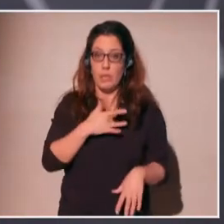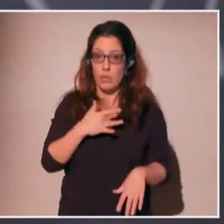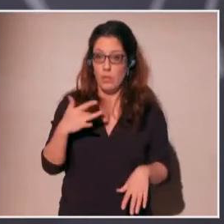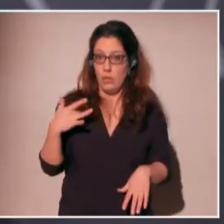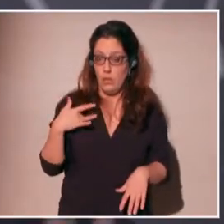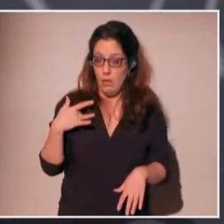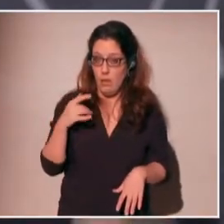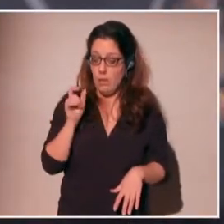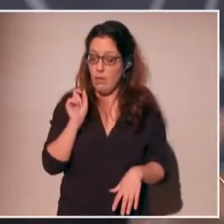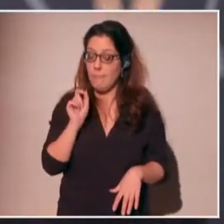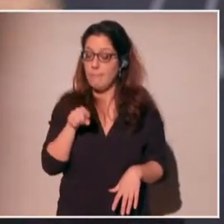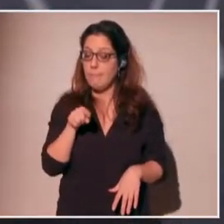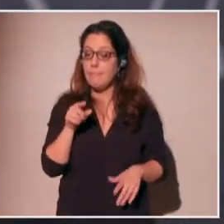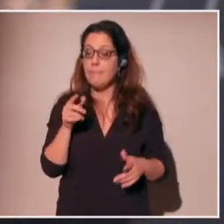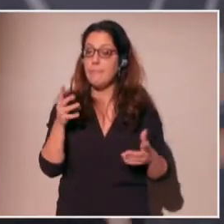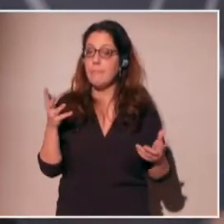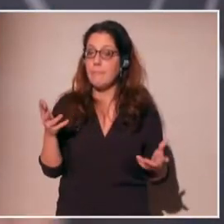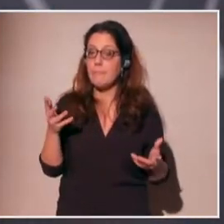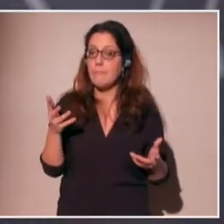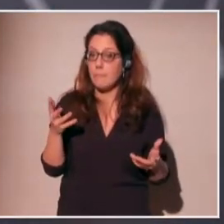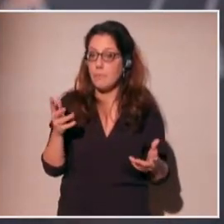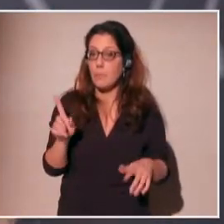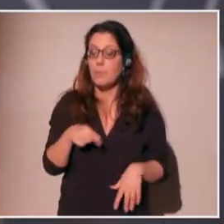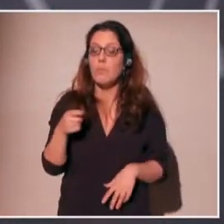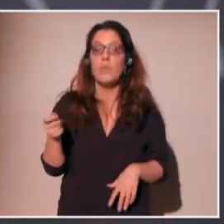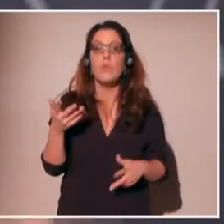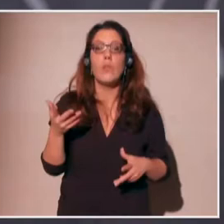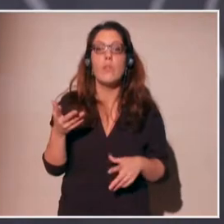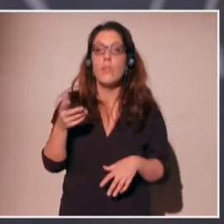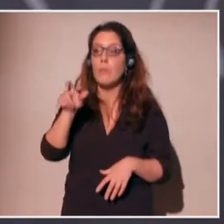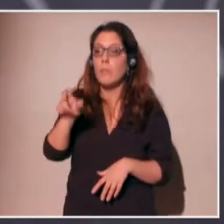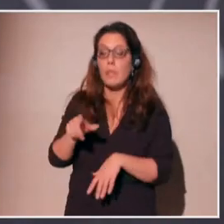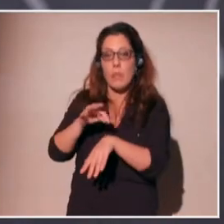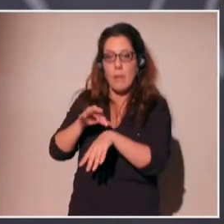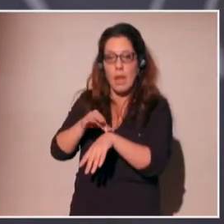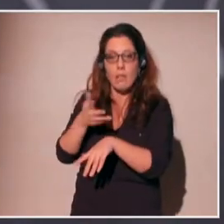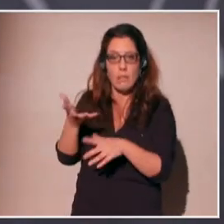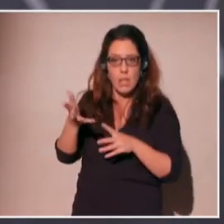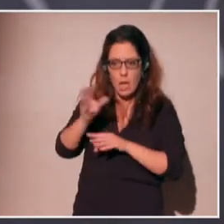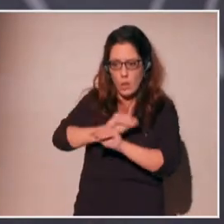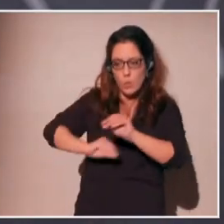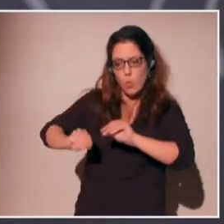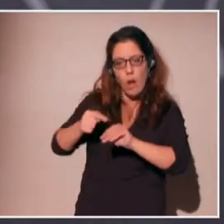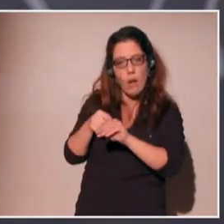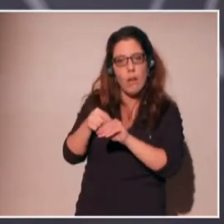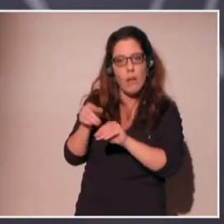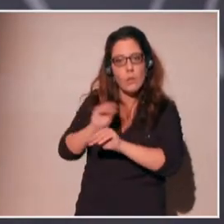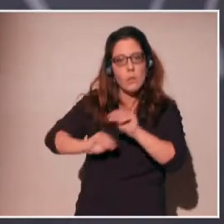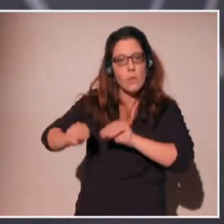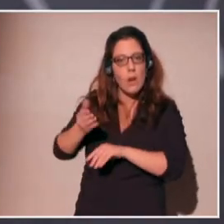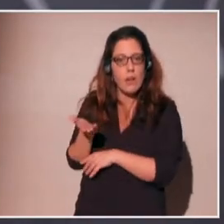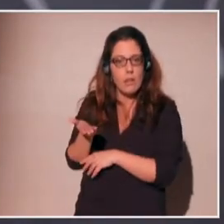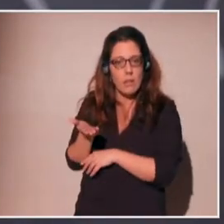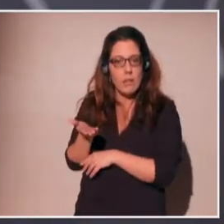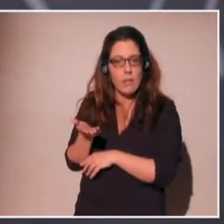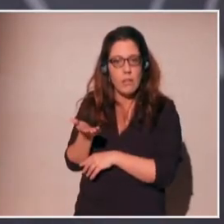delivery. Not only is about reading x-rays and hospital records, but about the human